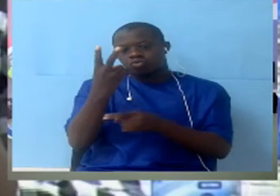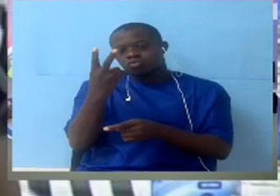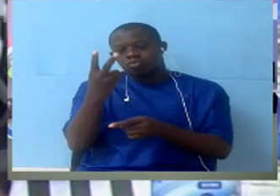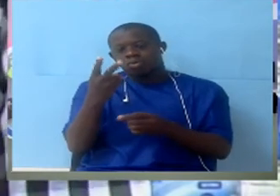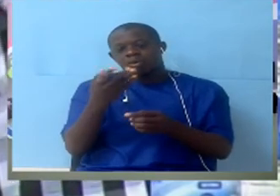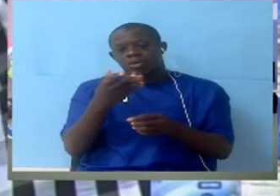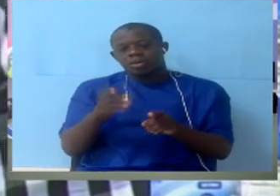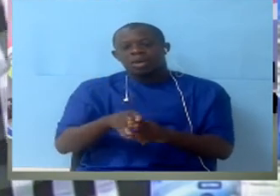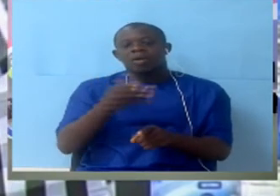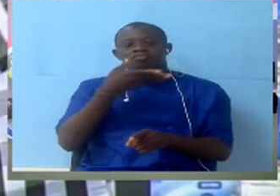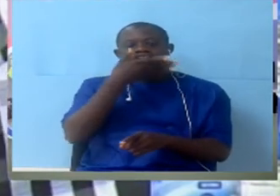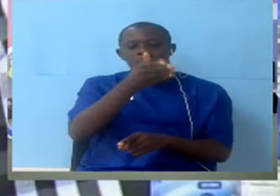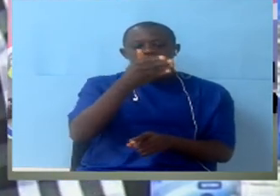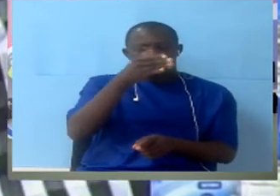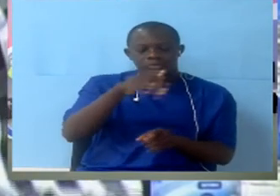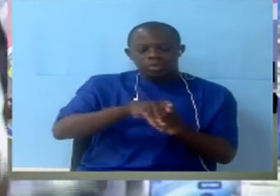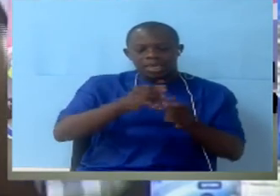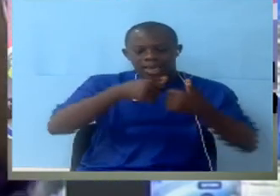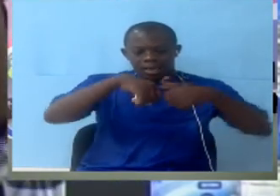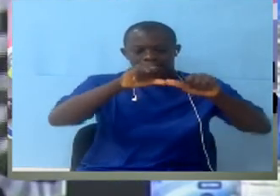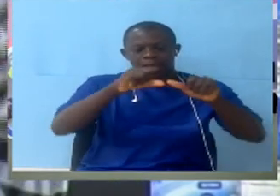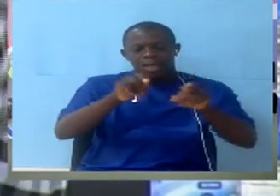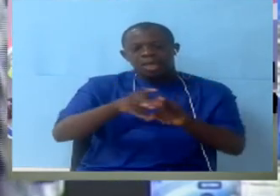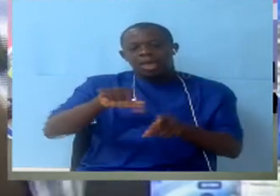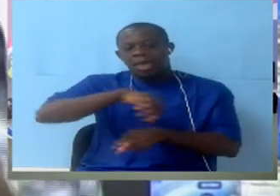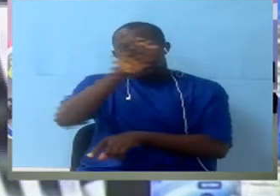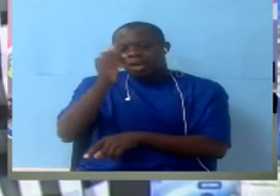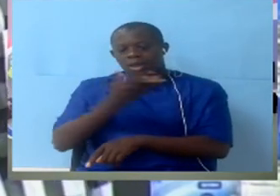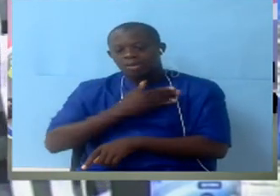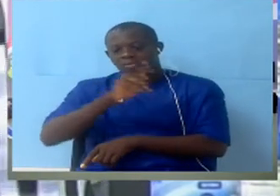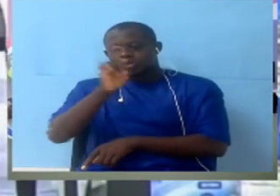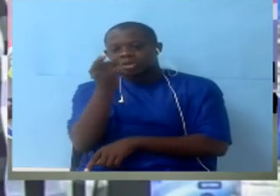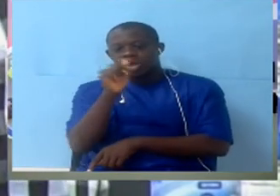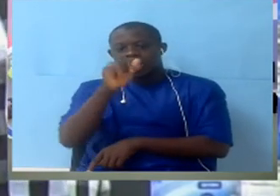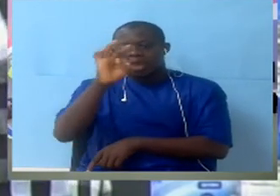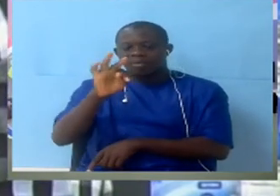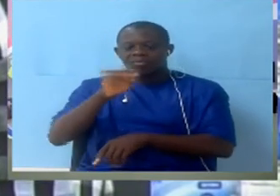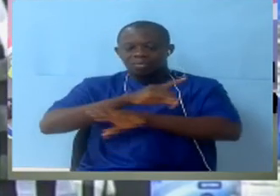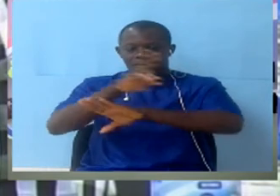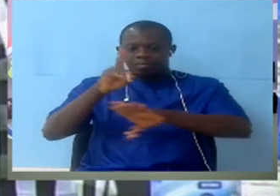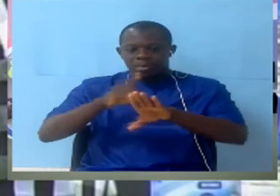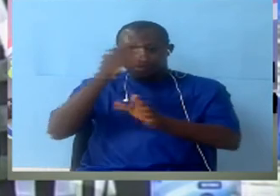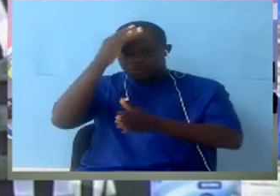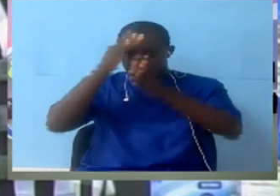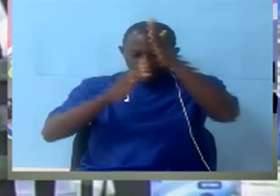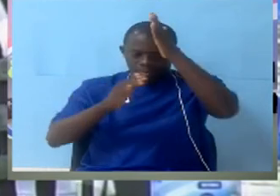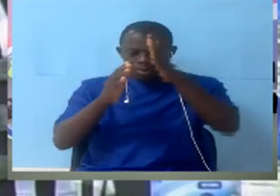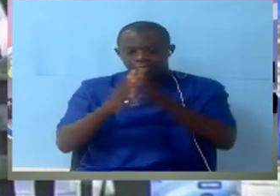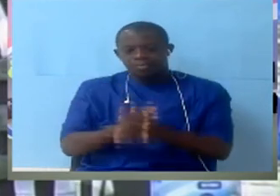Gaf infantry side. You have the infantry side. And you have the Gaf camp. That is